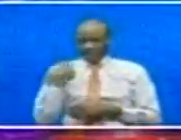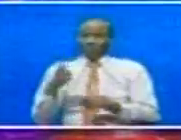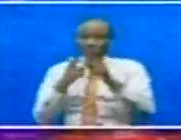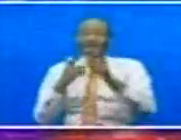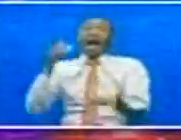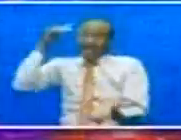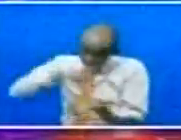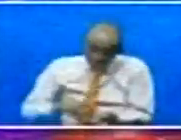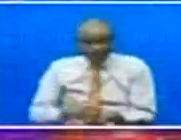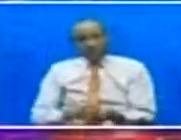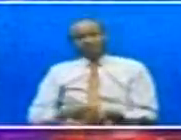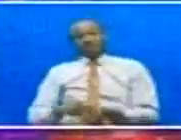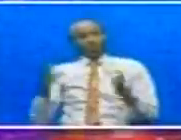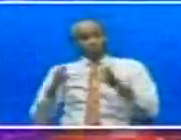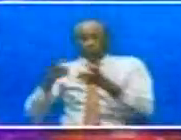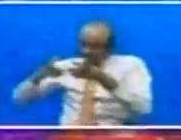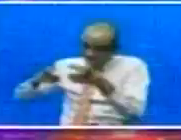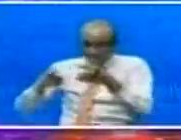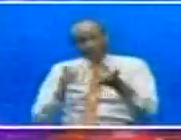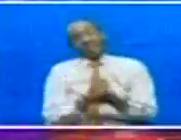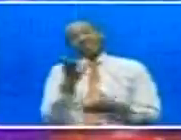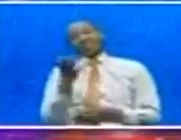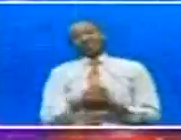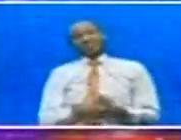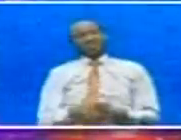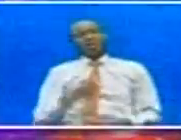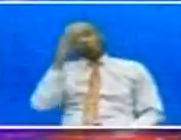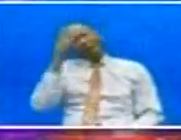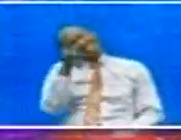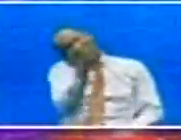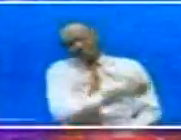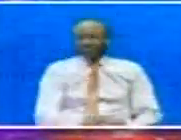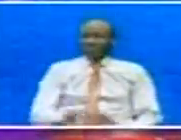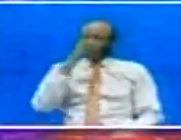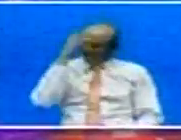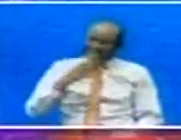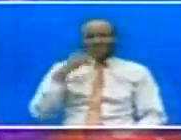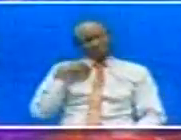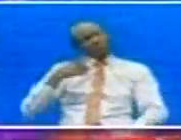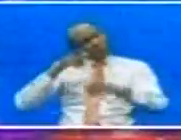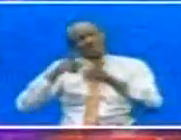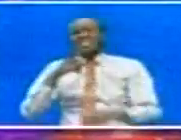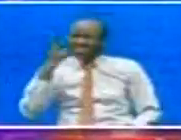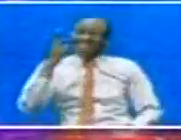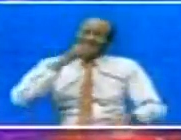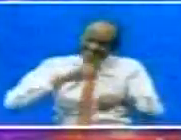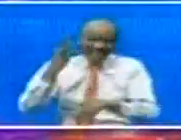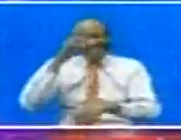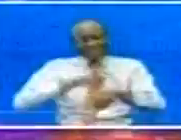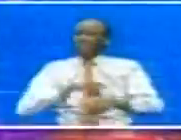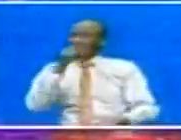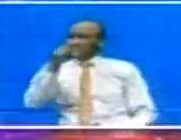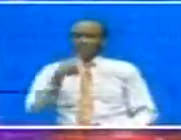again. They thwarted it again. Why him? Why is he such a target? I mean, this is like the second or third time he's been